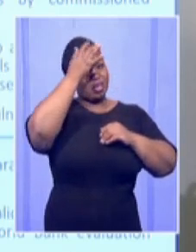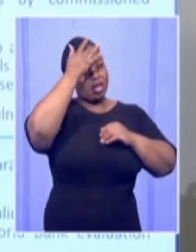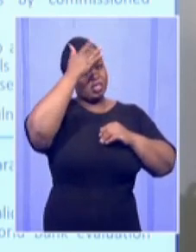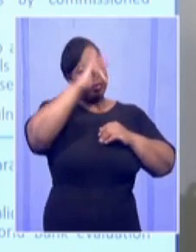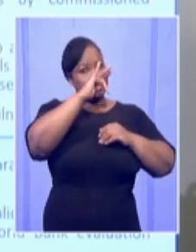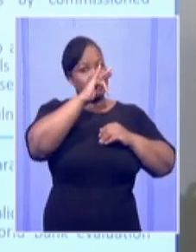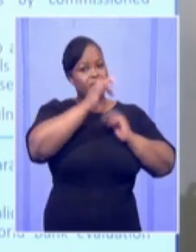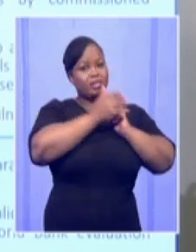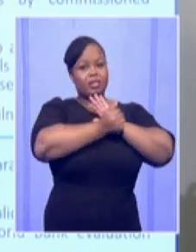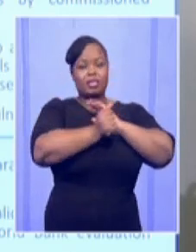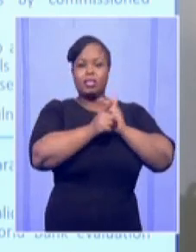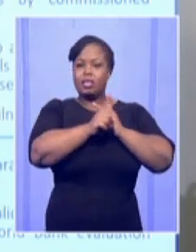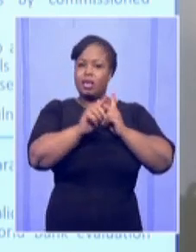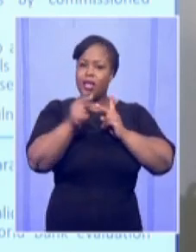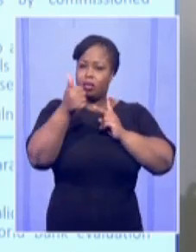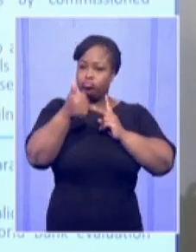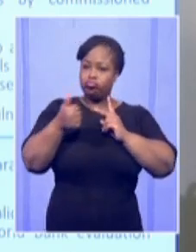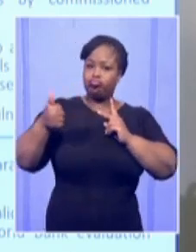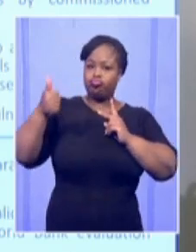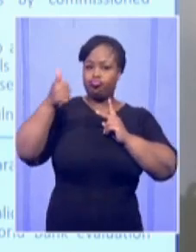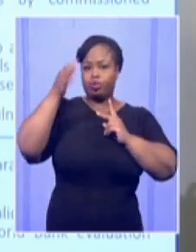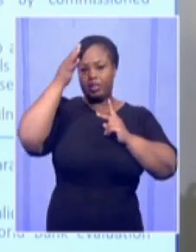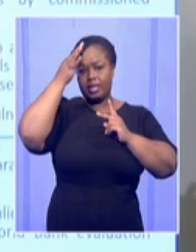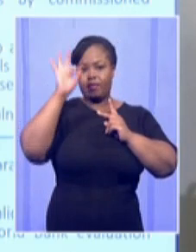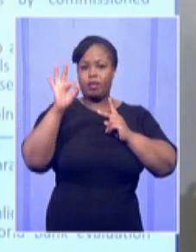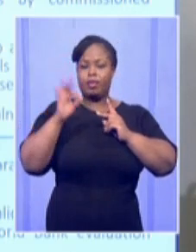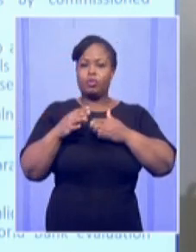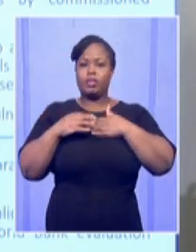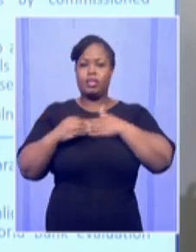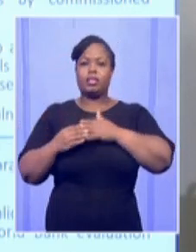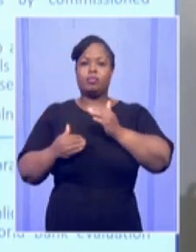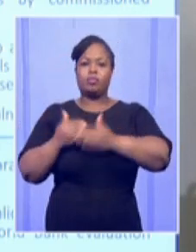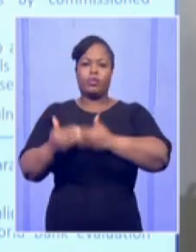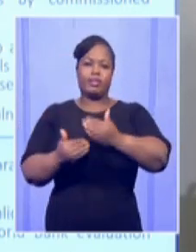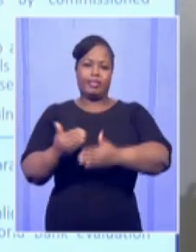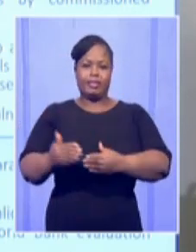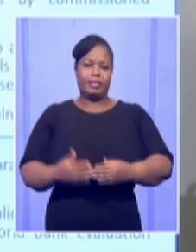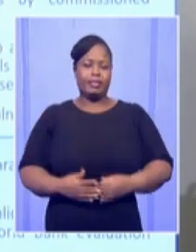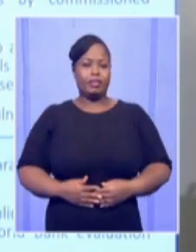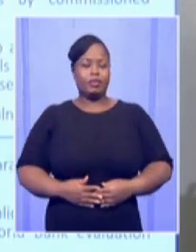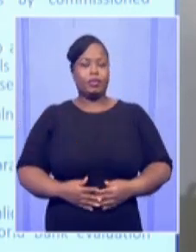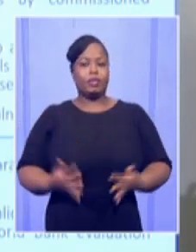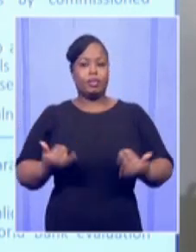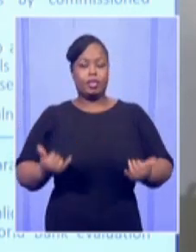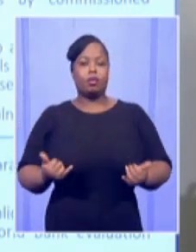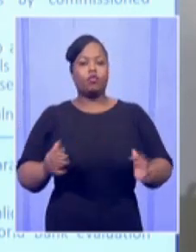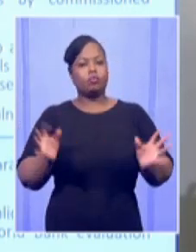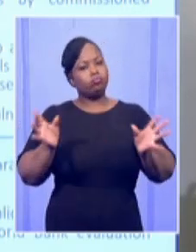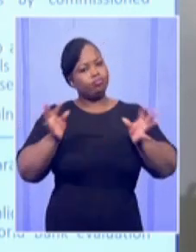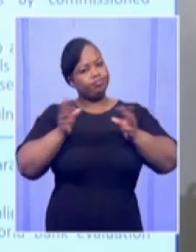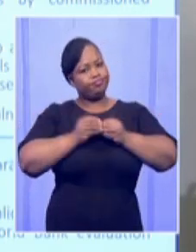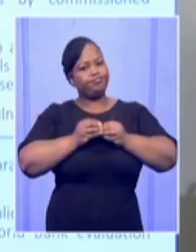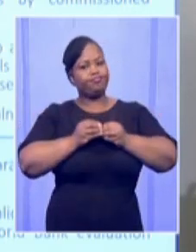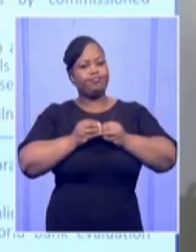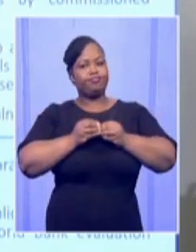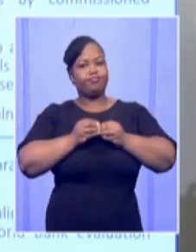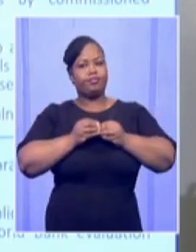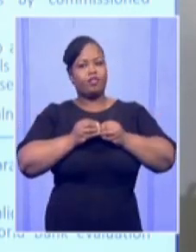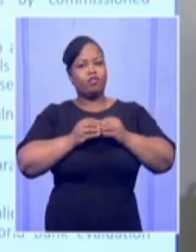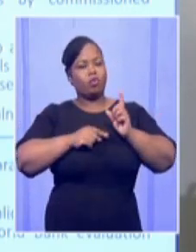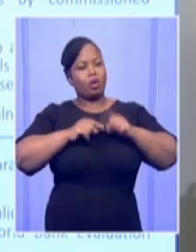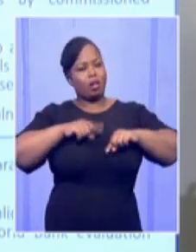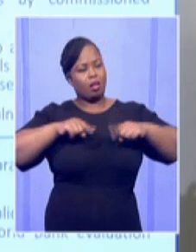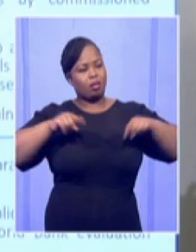are in positions of authority, leading certain processes. So it's an amalgamation of all this and triangulation of